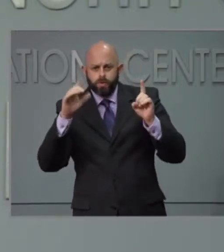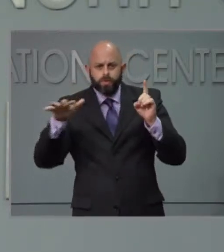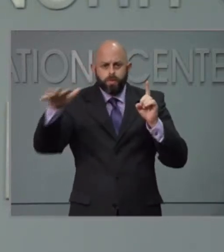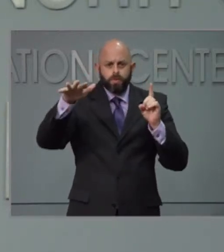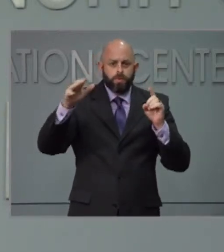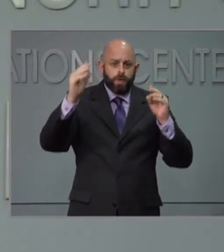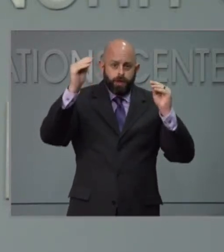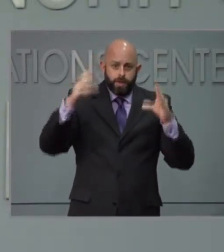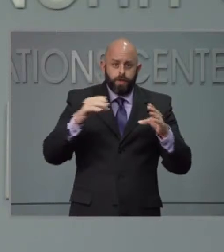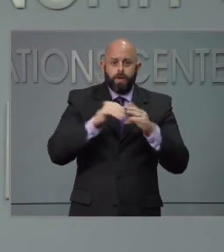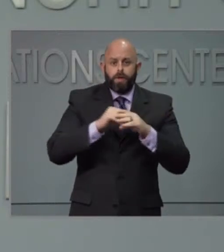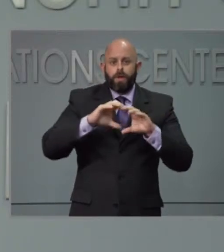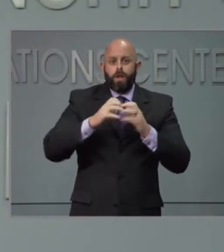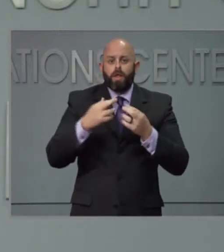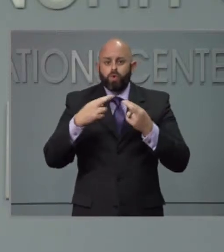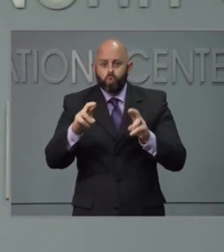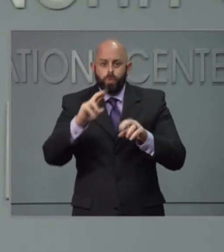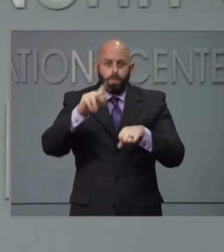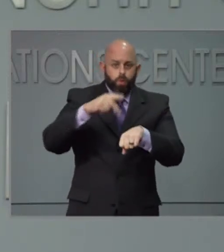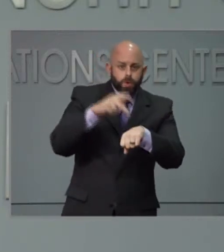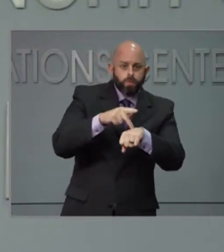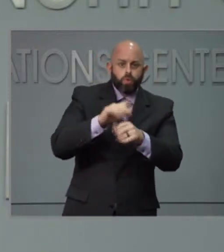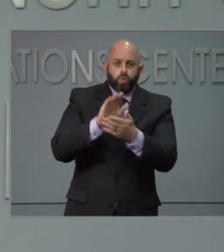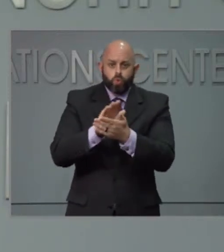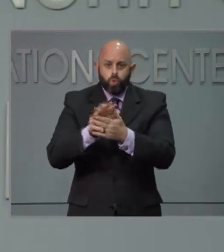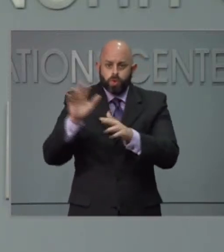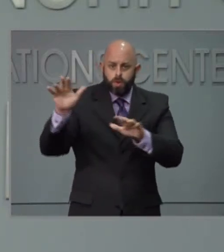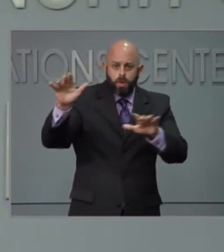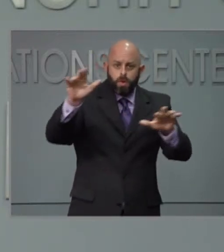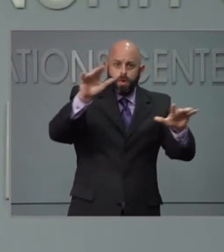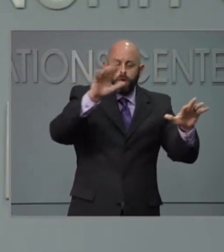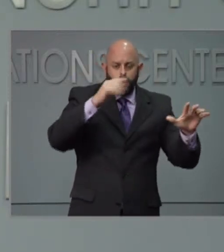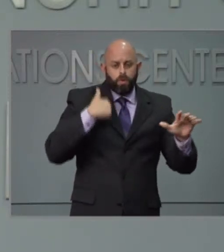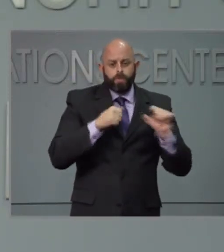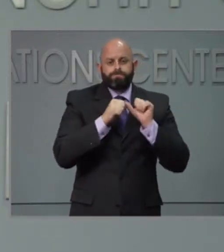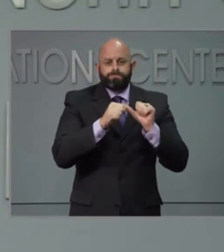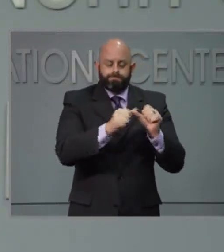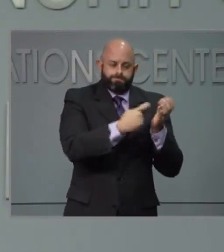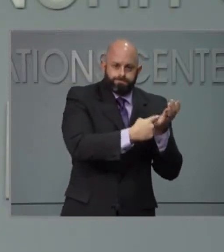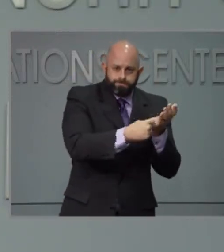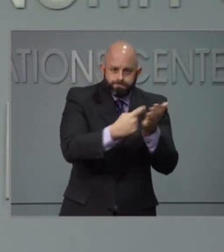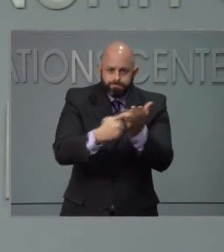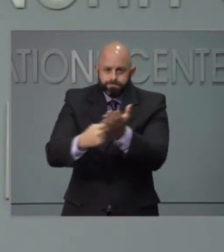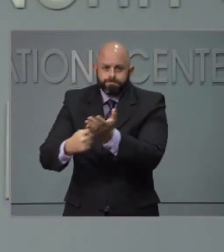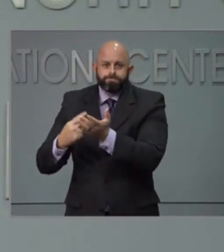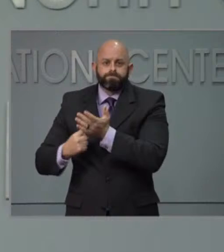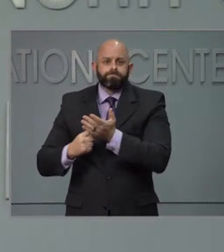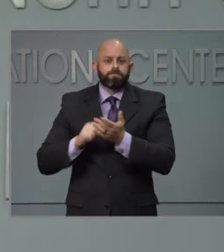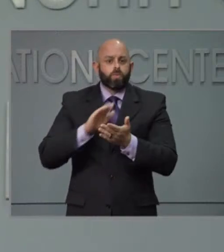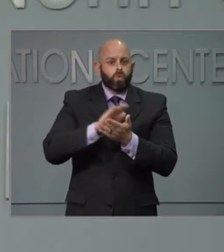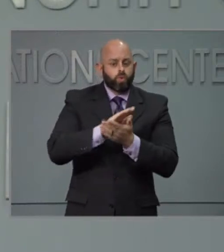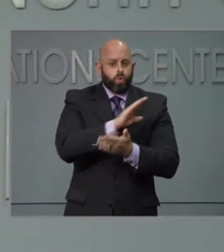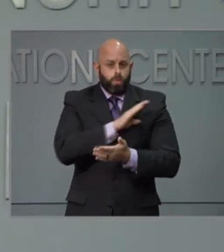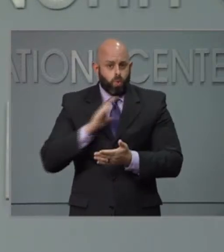teachers who are in the classroom, principals, administrators, school board members, and health officials about